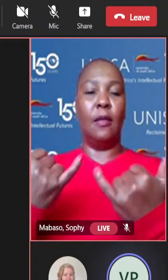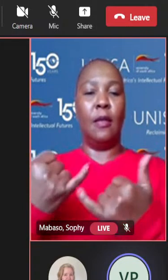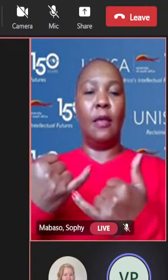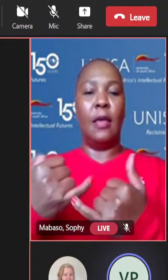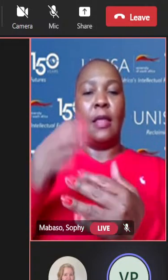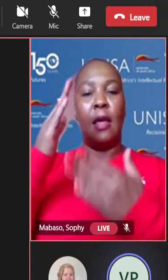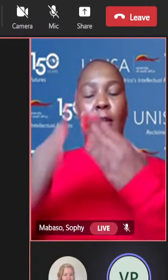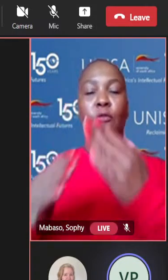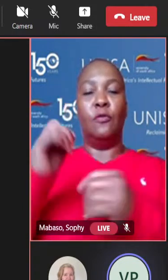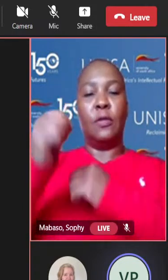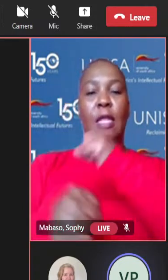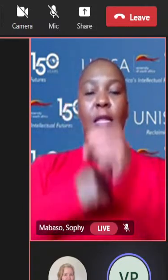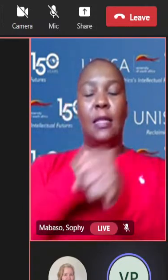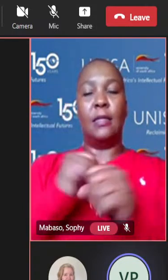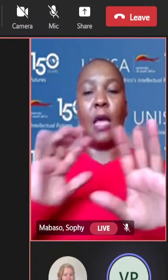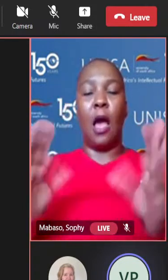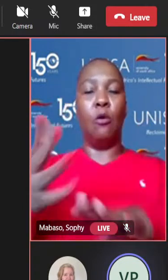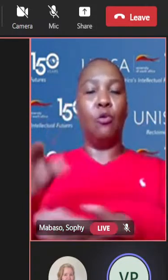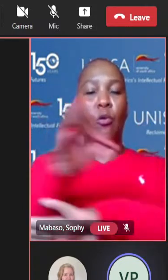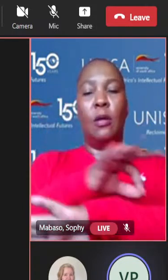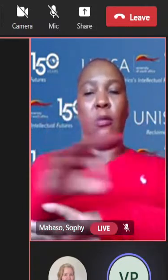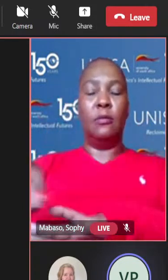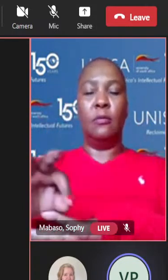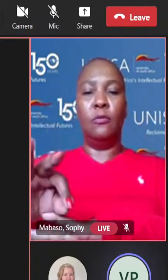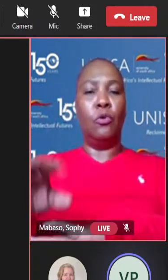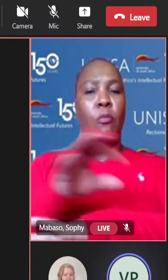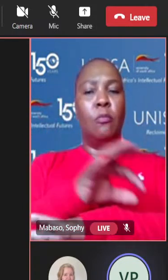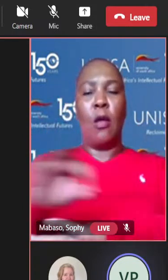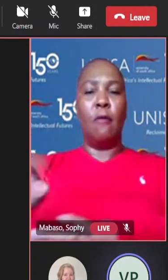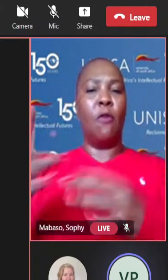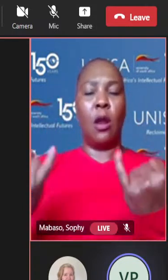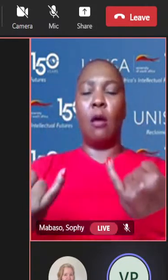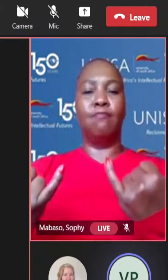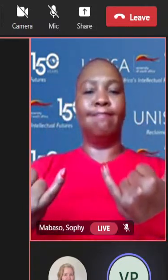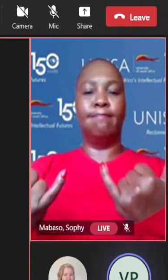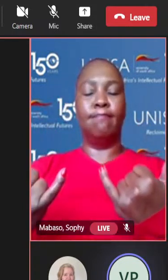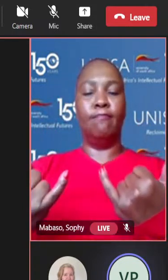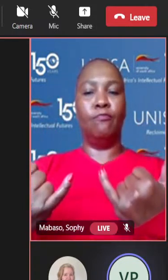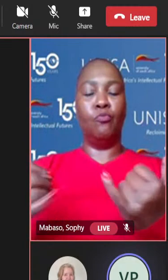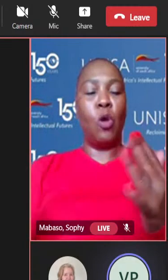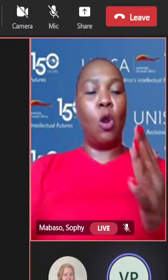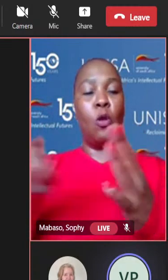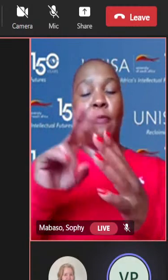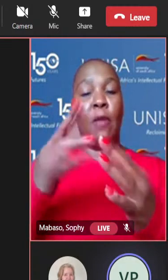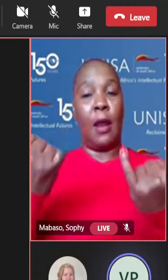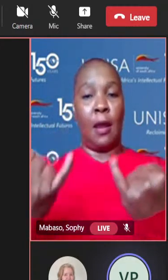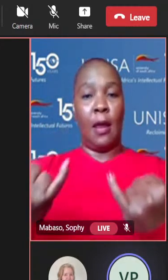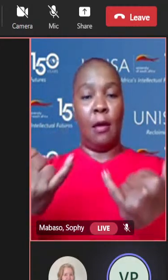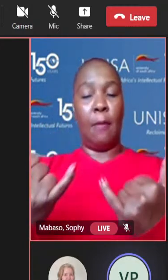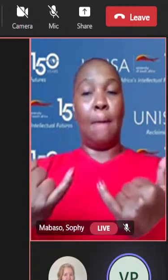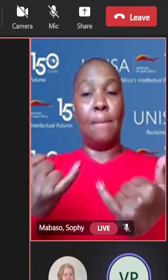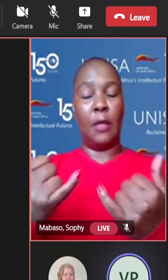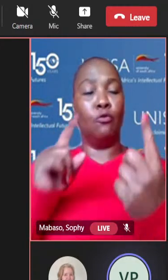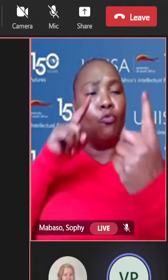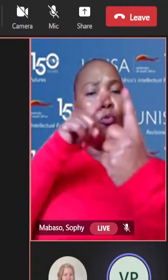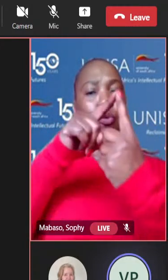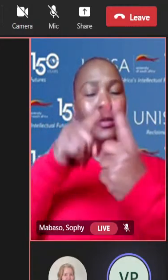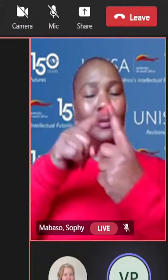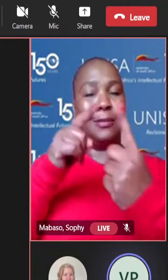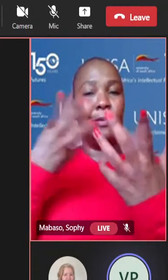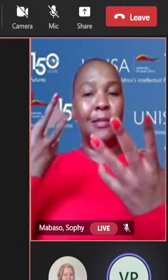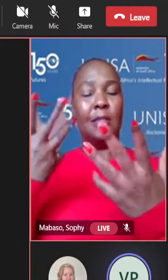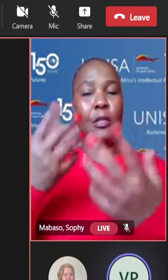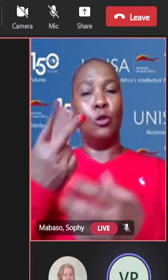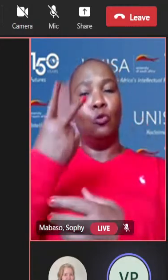how we are planning. Your plan is not just for now. So we are looking at now, but the ultimate goal is for you in 3 years' time or in 4 years'